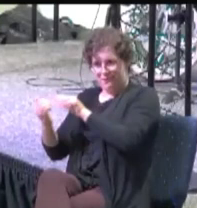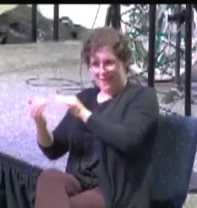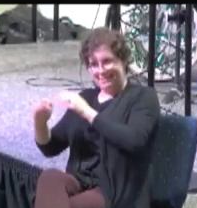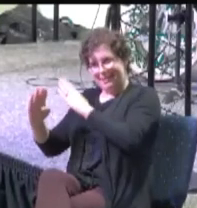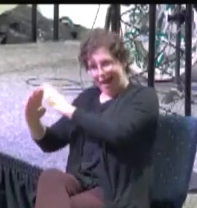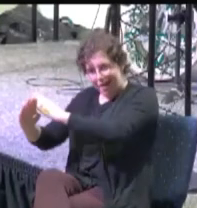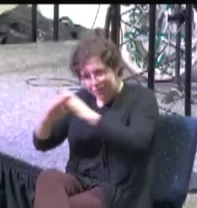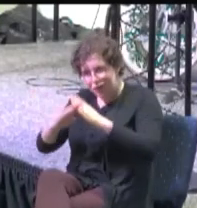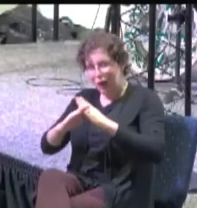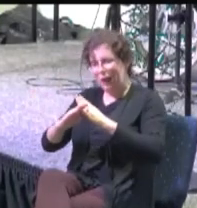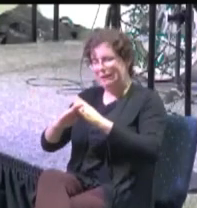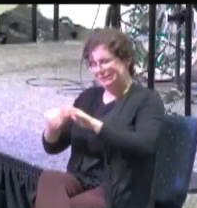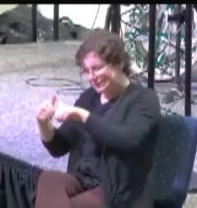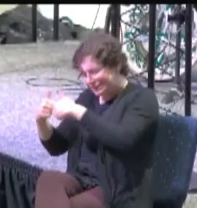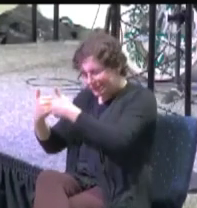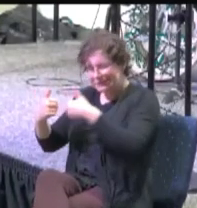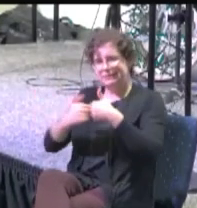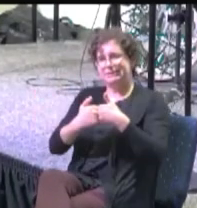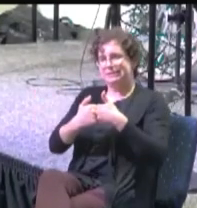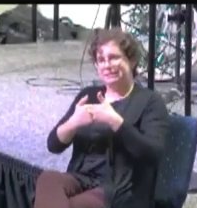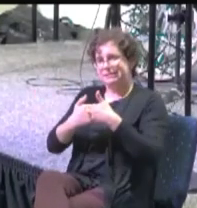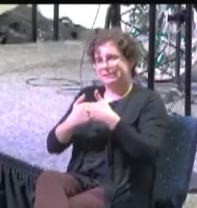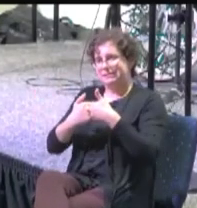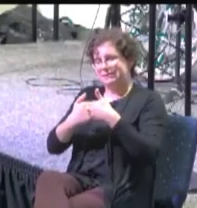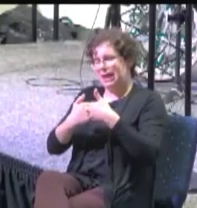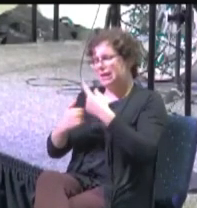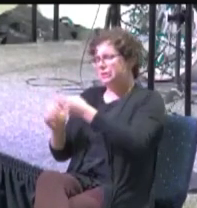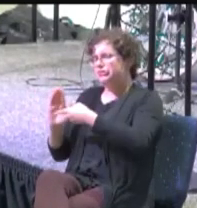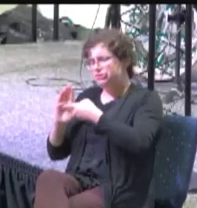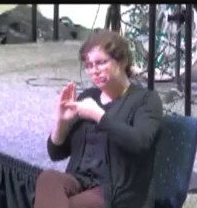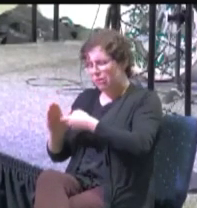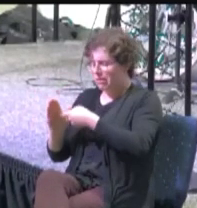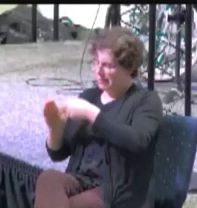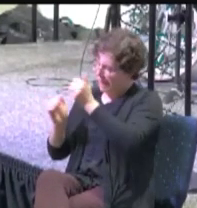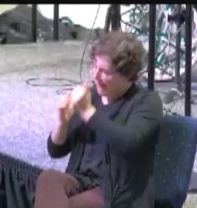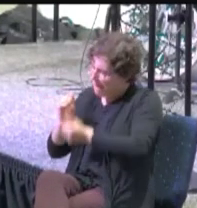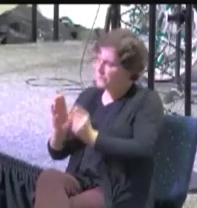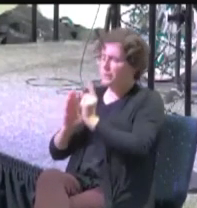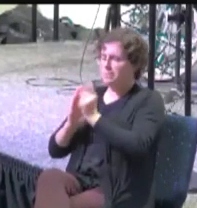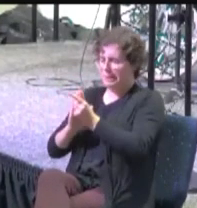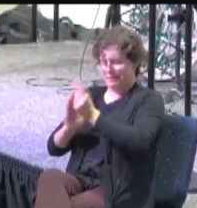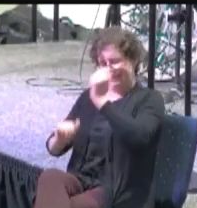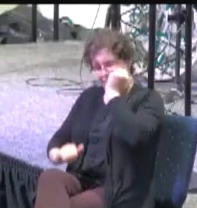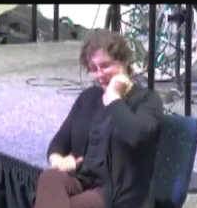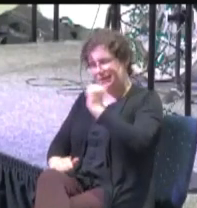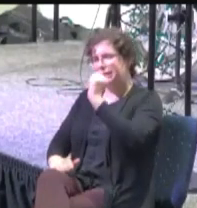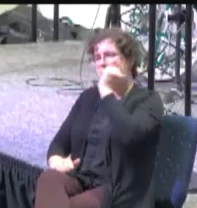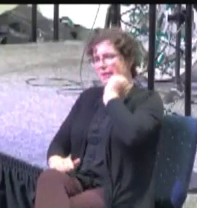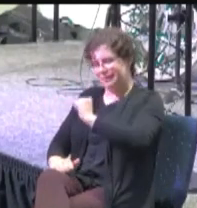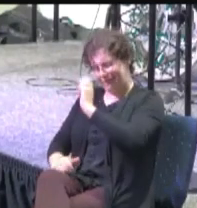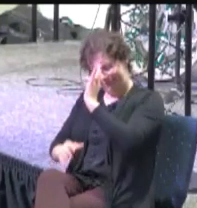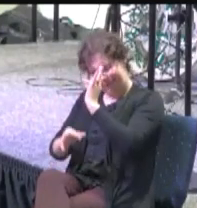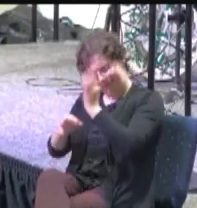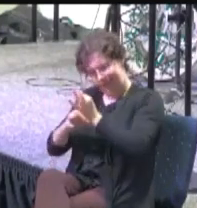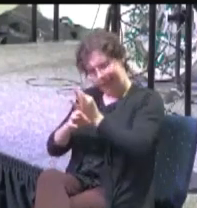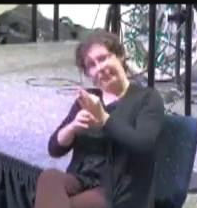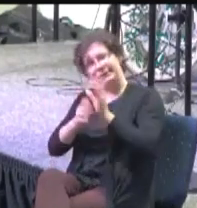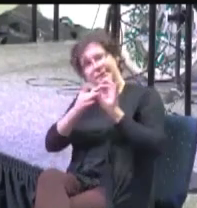and adversity and evidenced a deep, minute by minute, day by day, faith in the